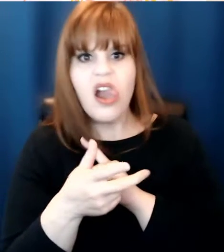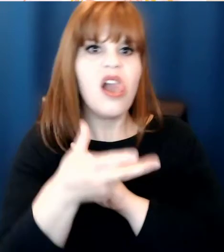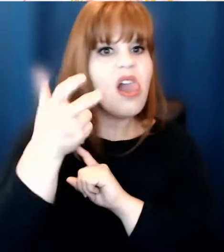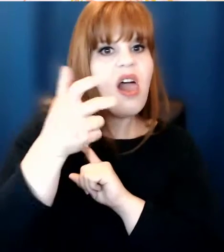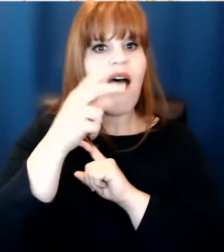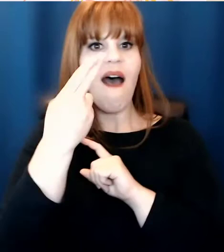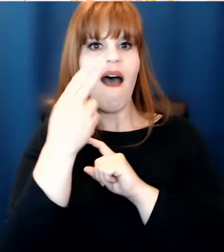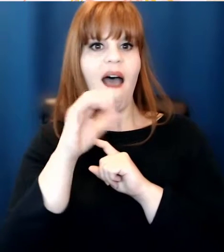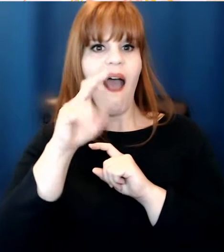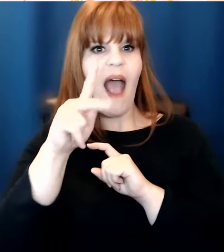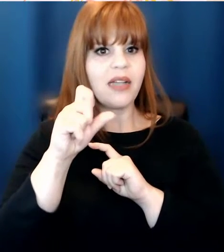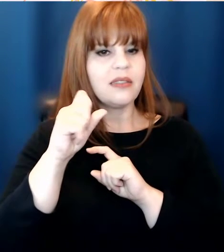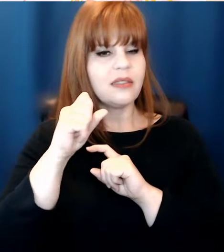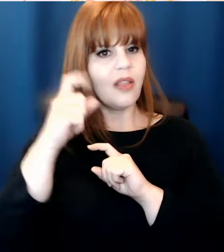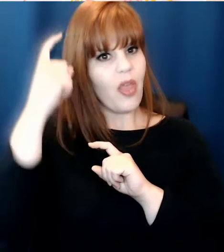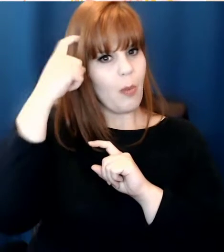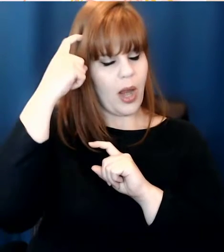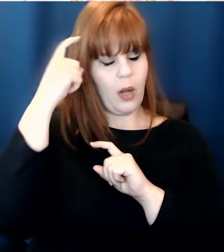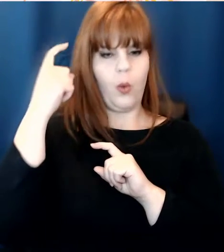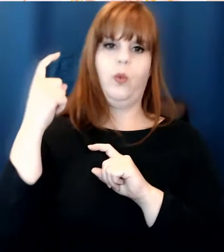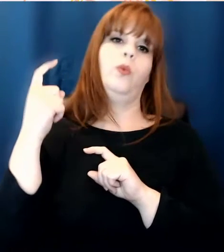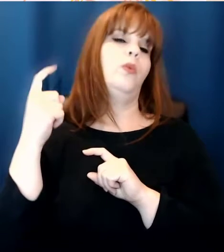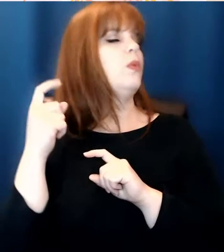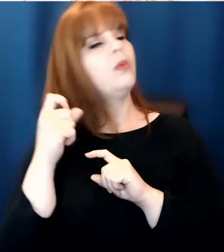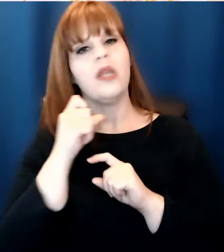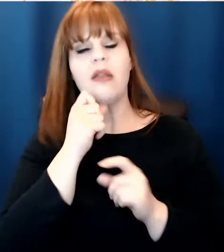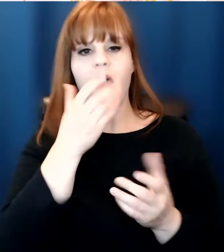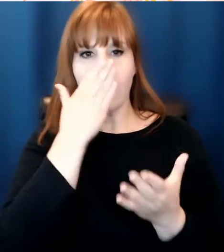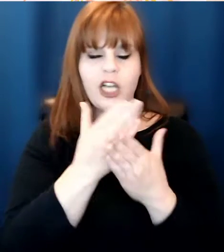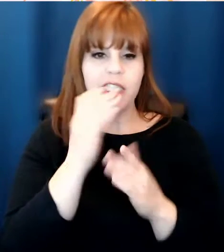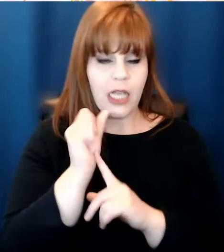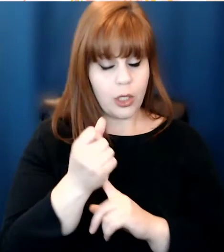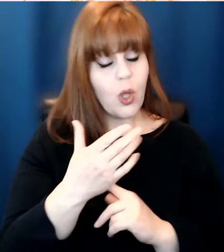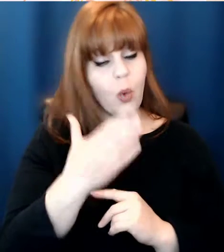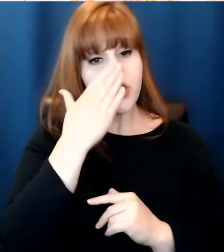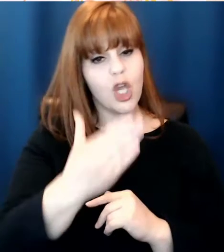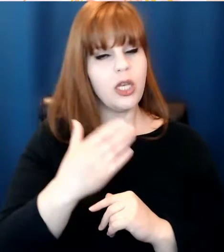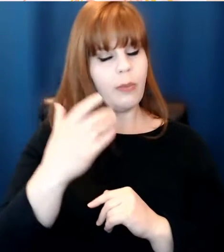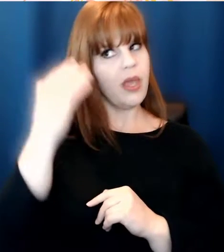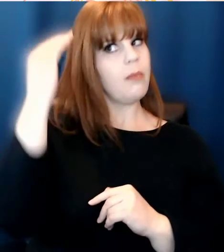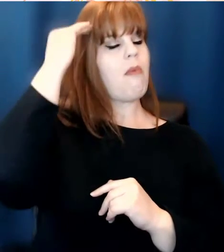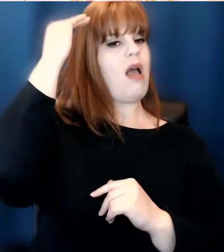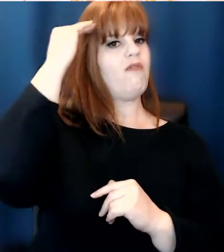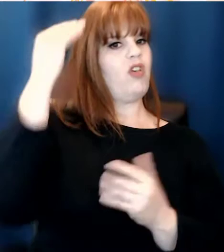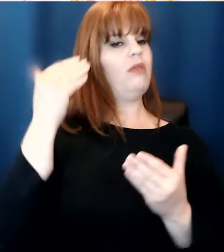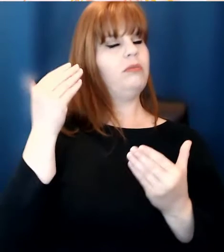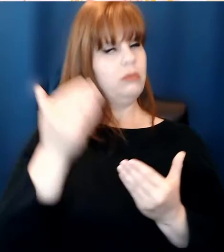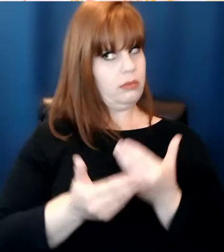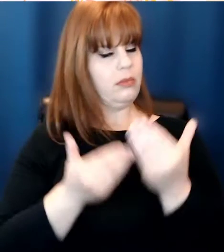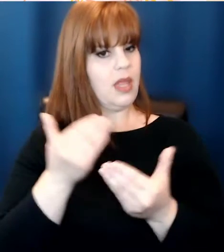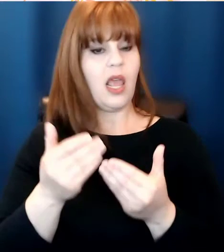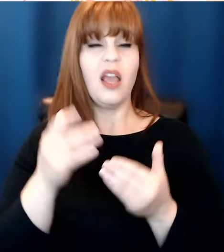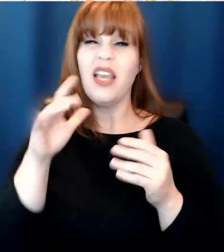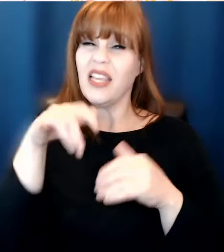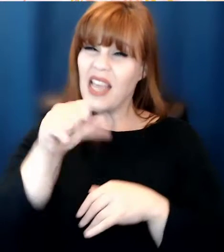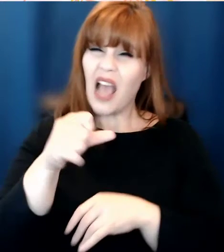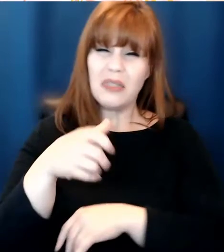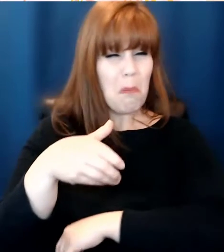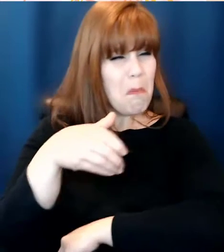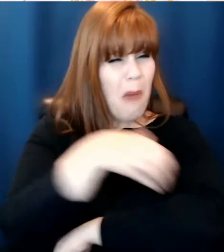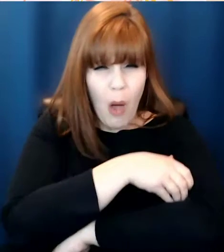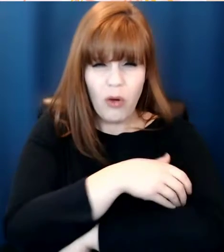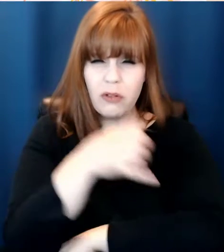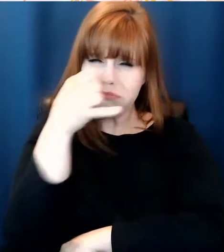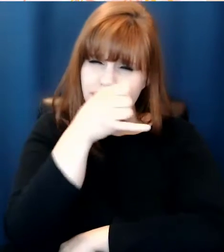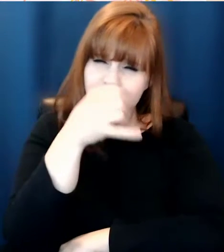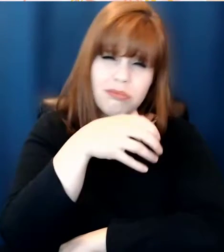situation. And so it's really important to be mindful going forward. Yes, it's an incredible, powerful technology,